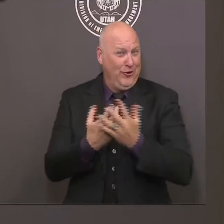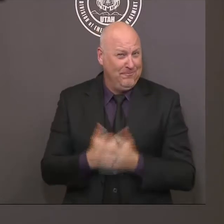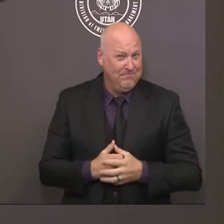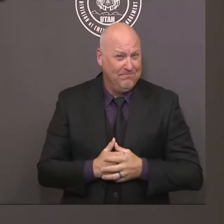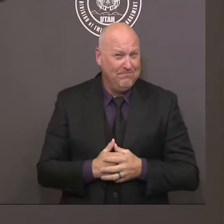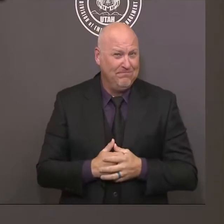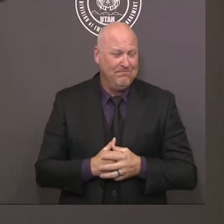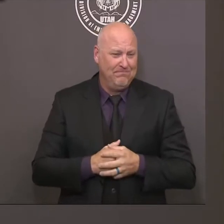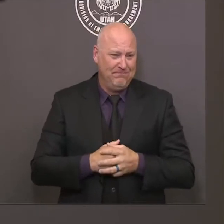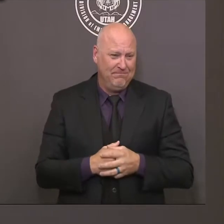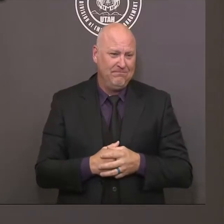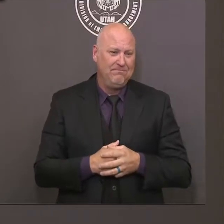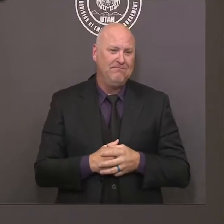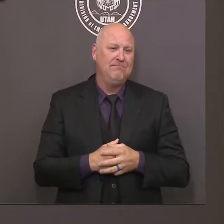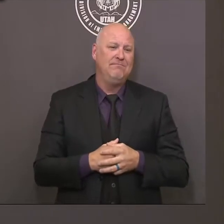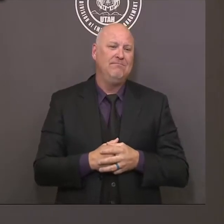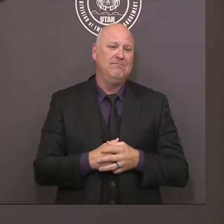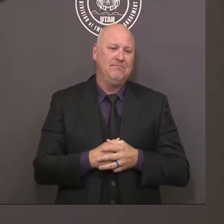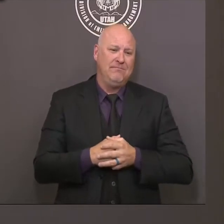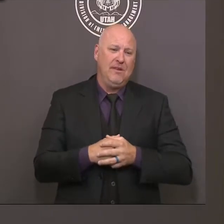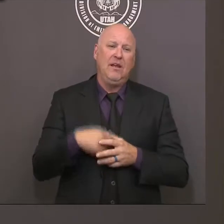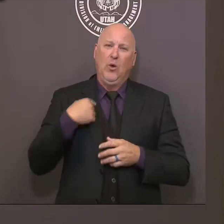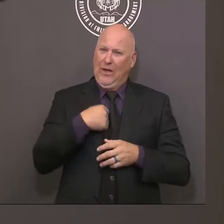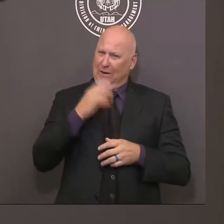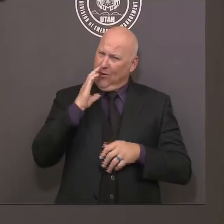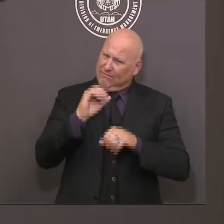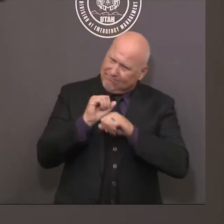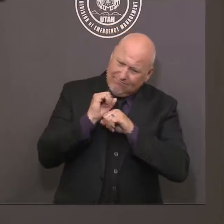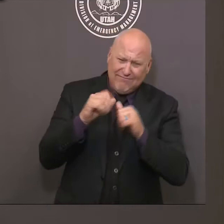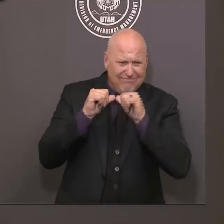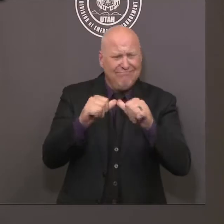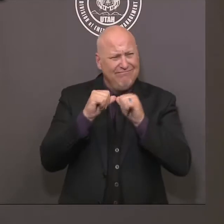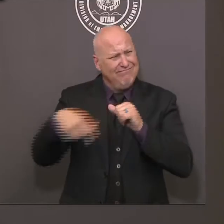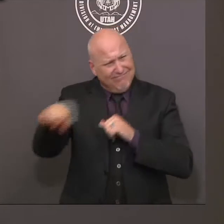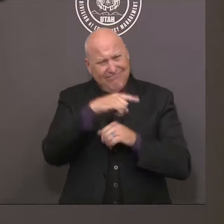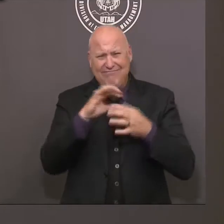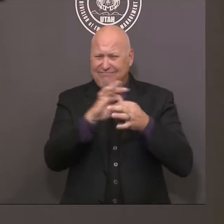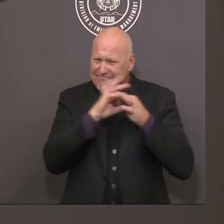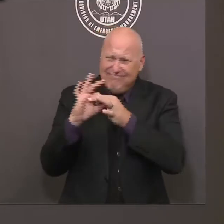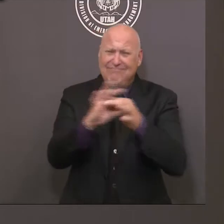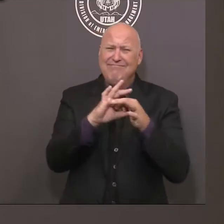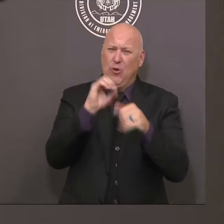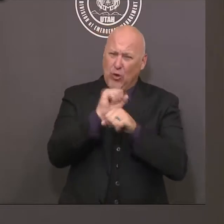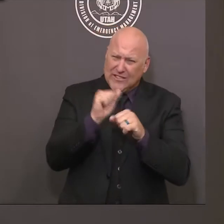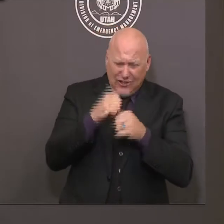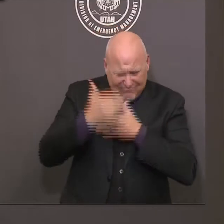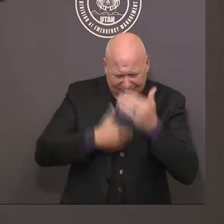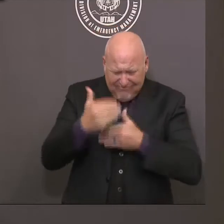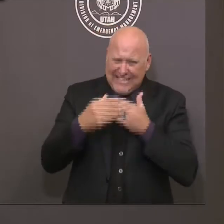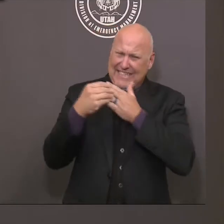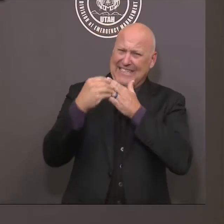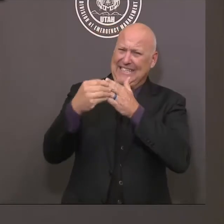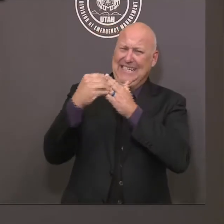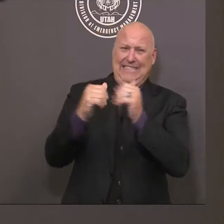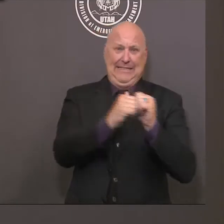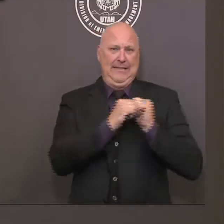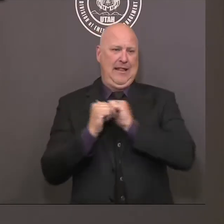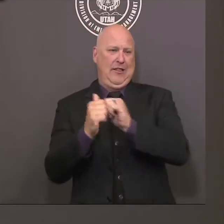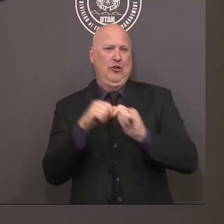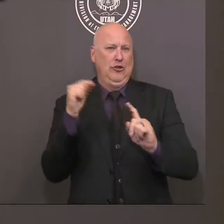we will continue to lead together to support the great people and the great businesses of our state. Thank